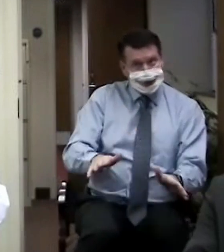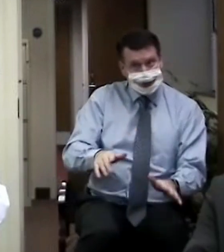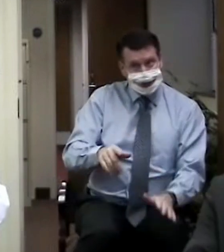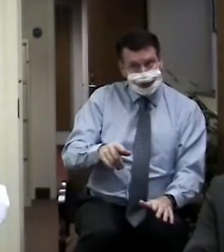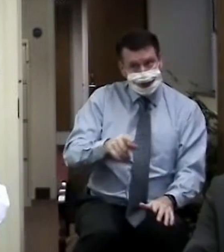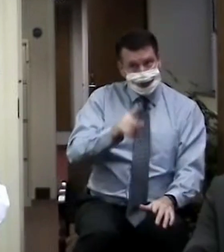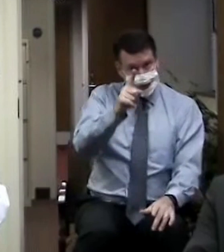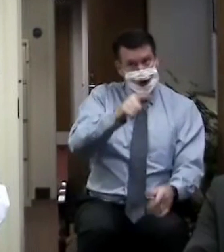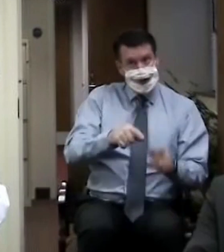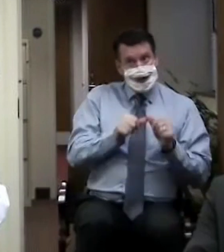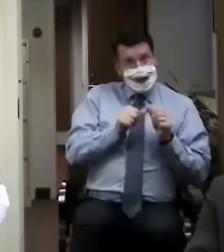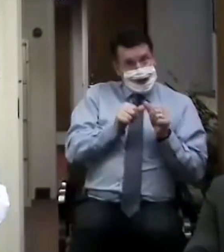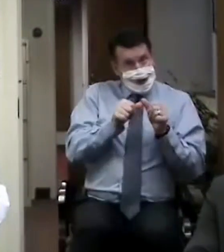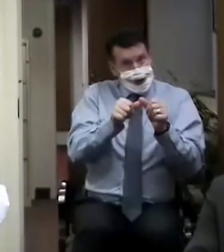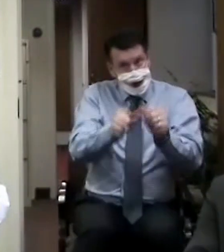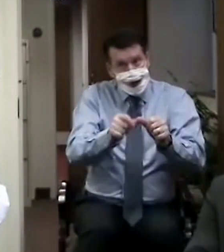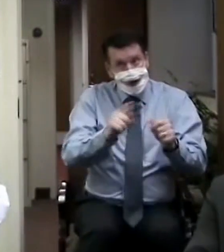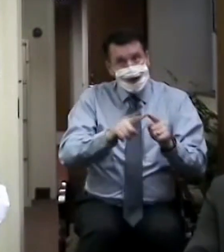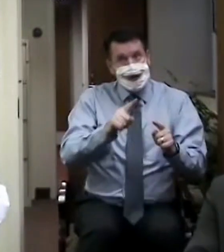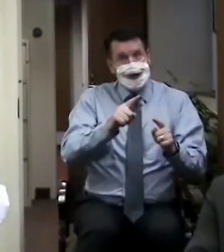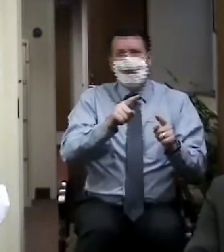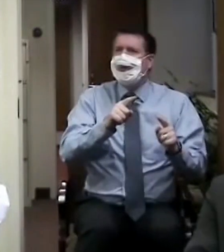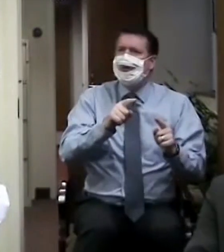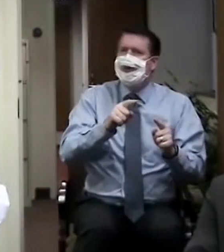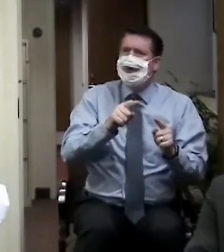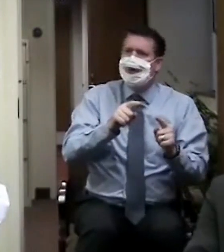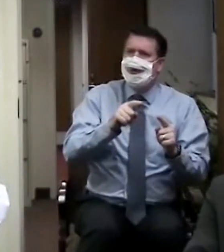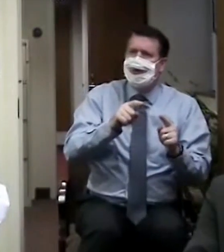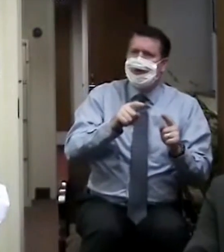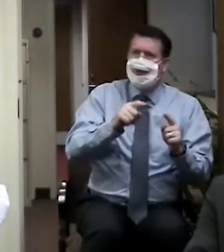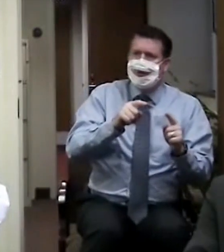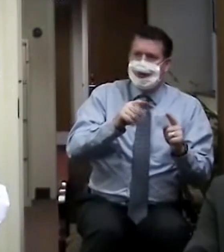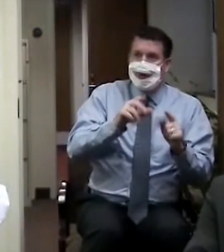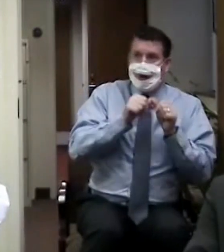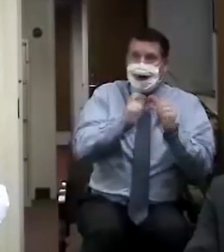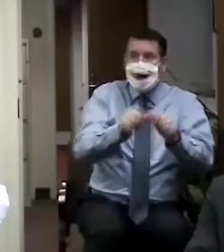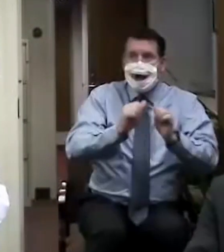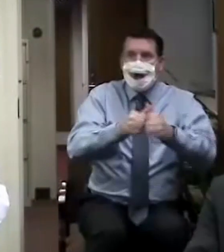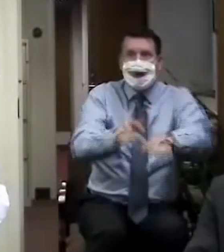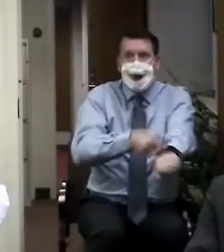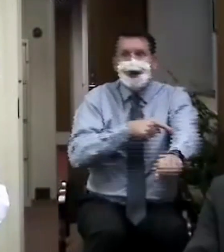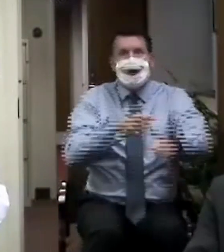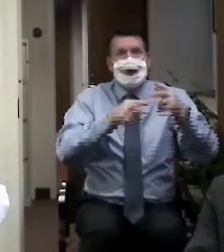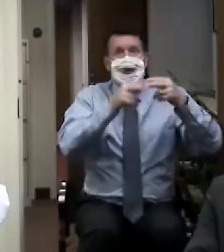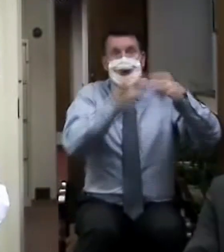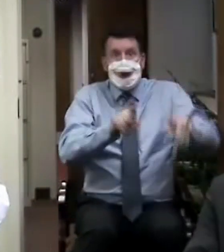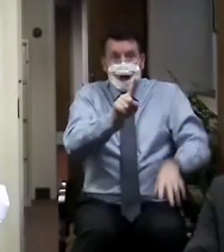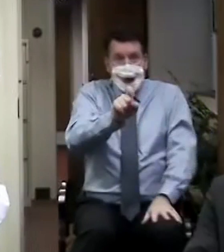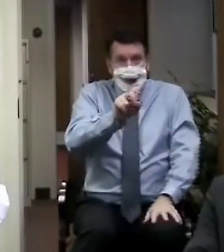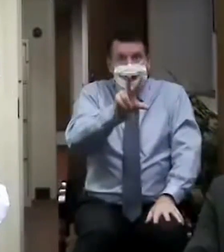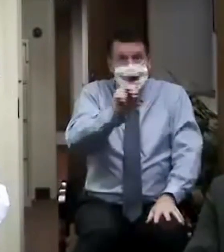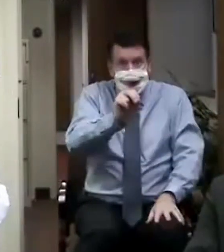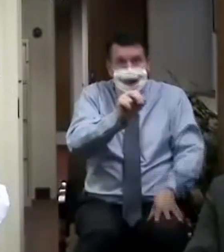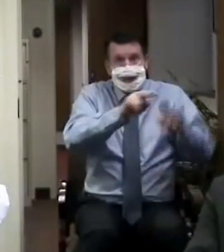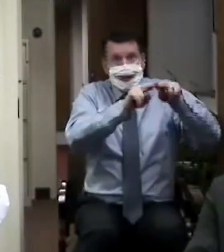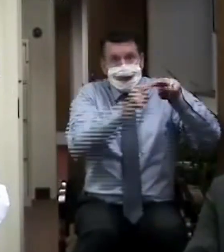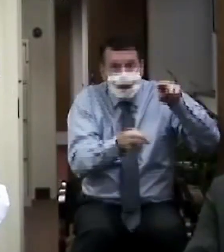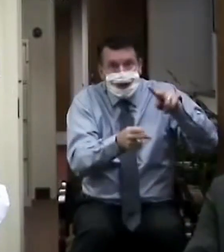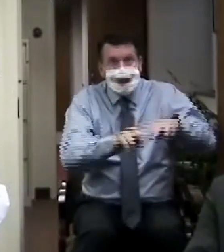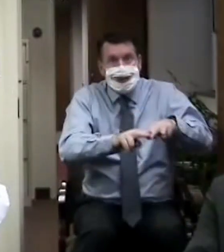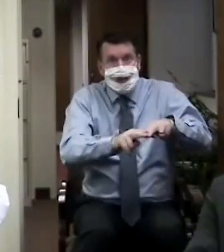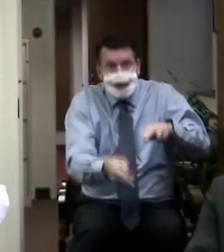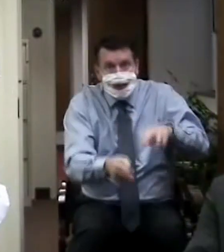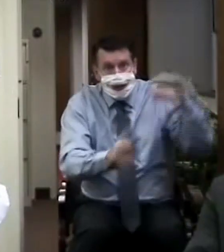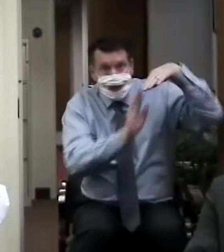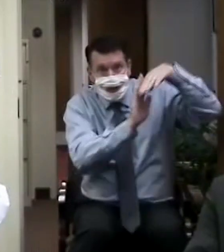out in terms of looking at the month of April. As Dr. Apostolakis said, as we start ramping up services, we do expect that gap